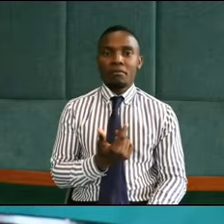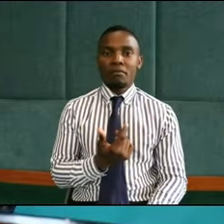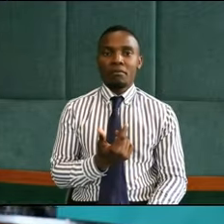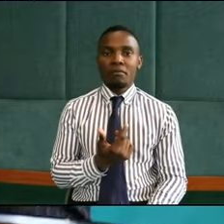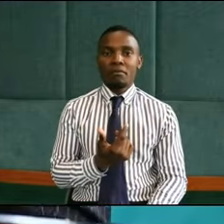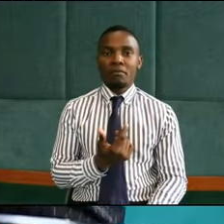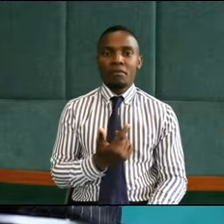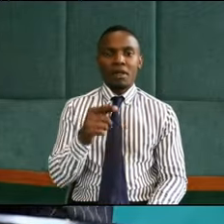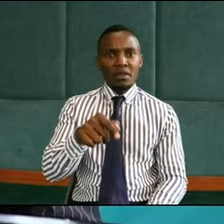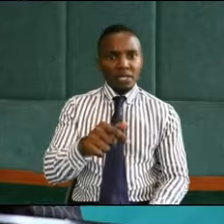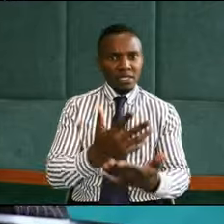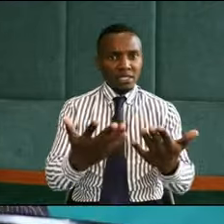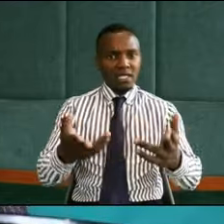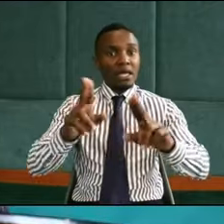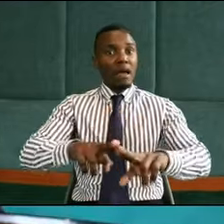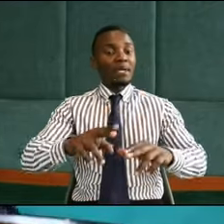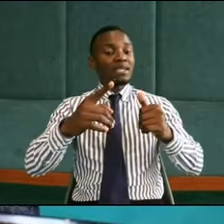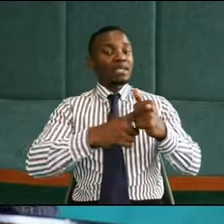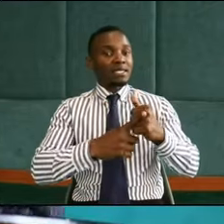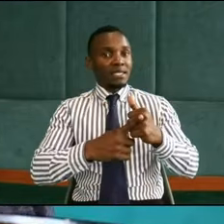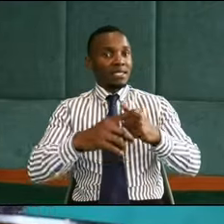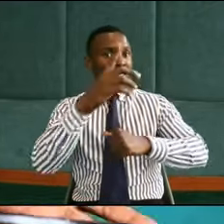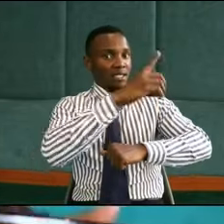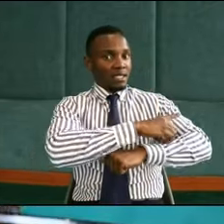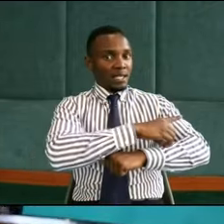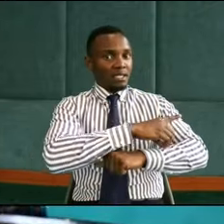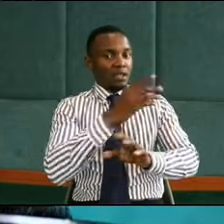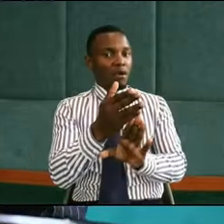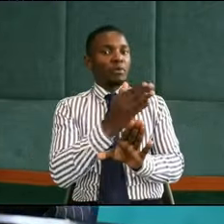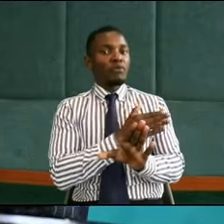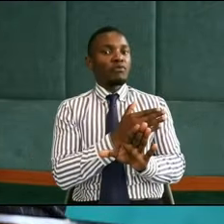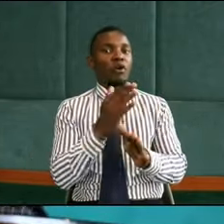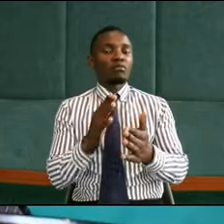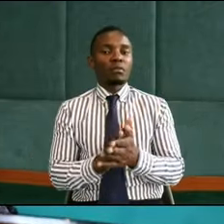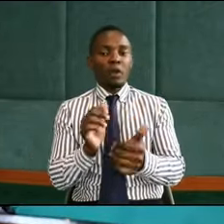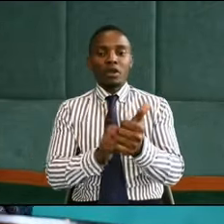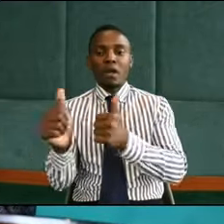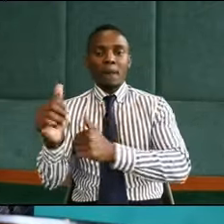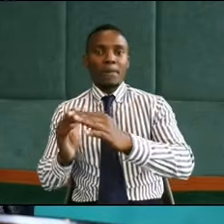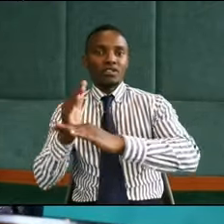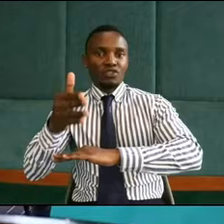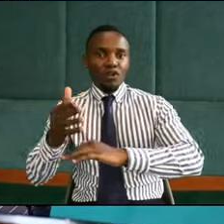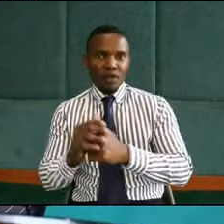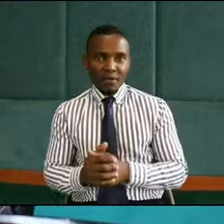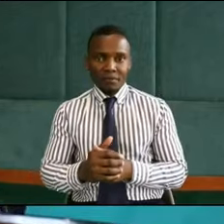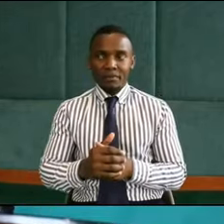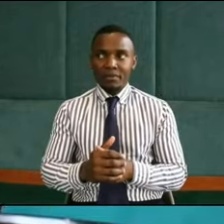This event took place 6 days before the Passover feast.